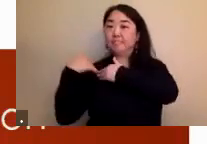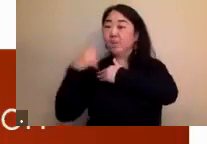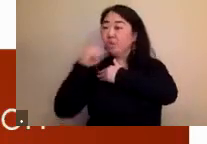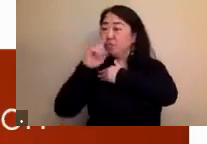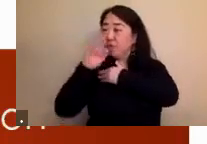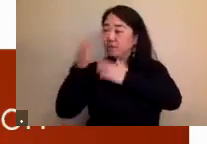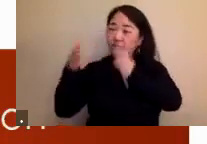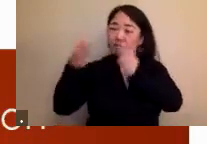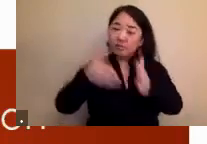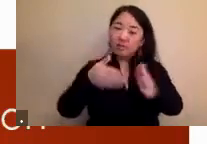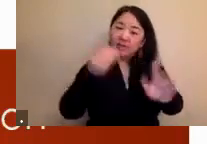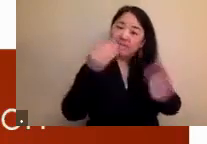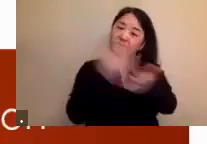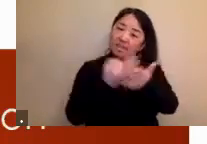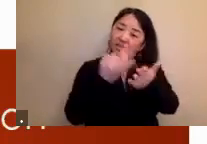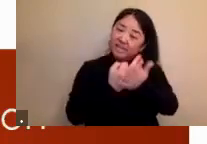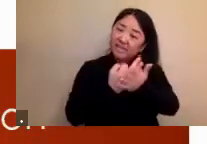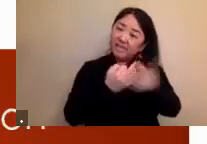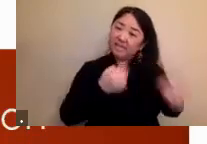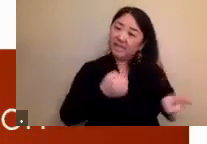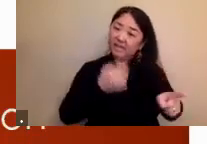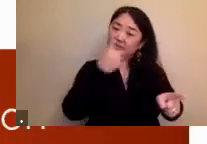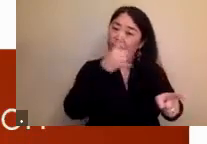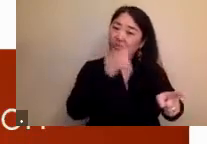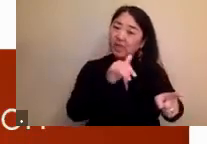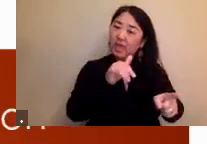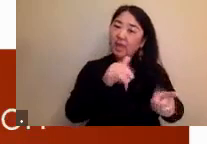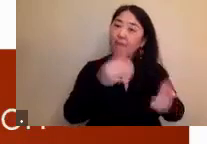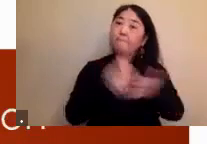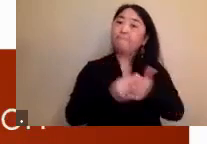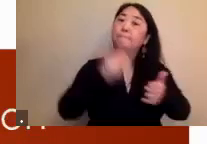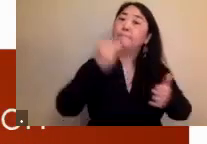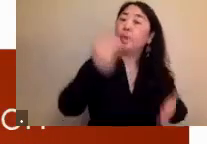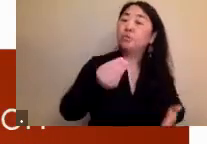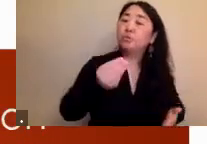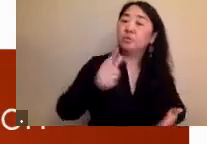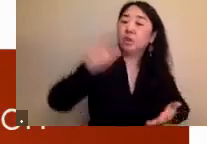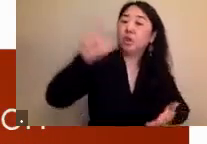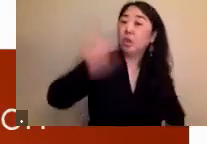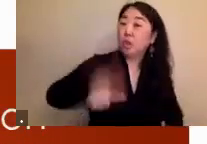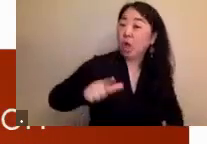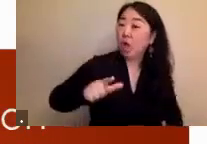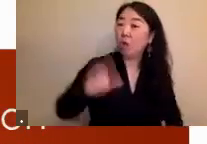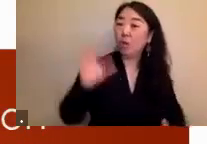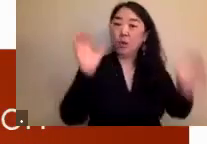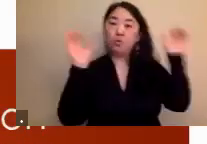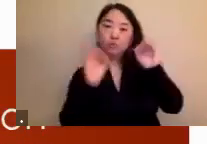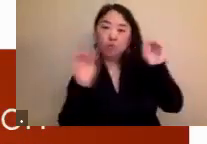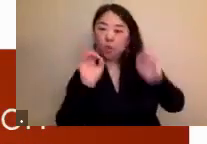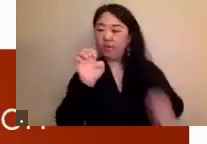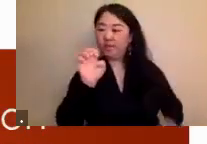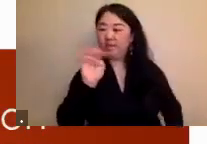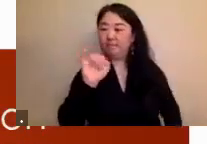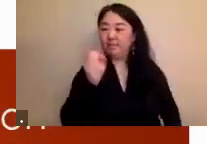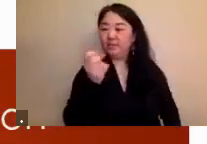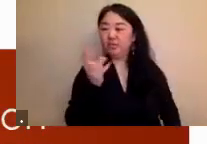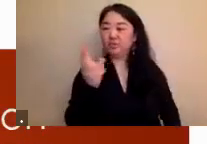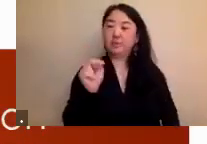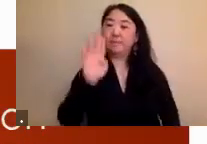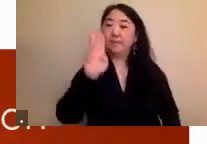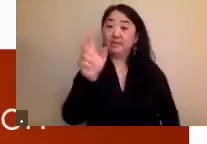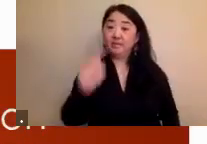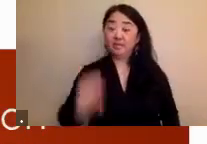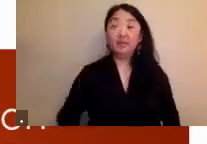funding toward toward the purchase of low or no emission buses. That